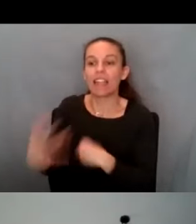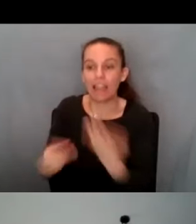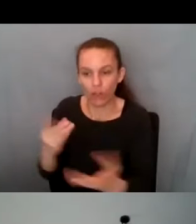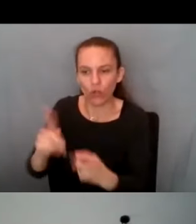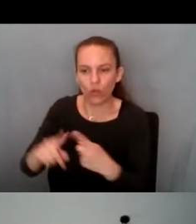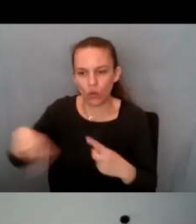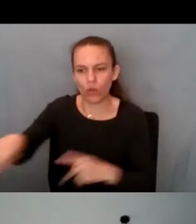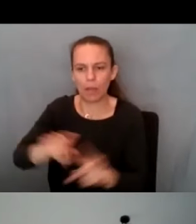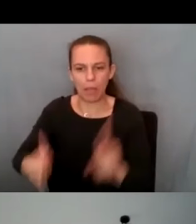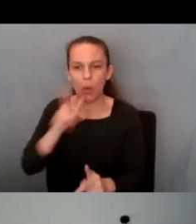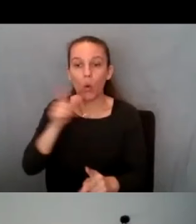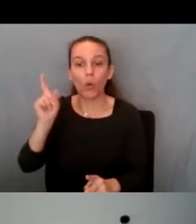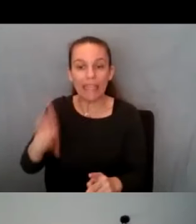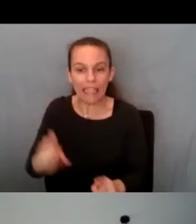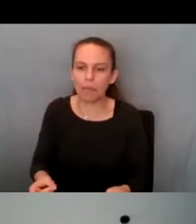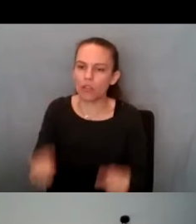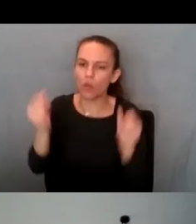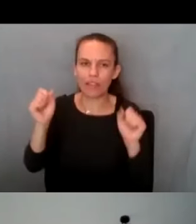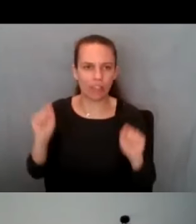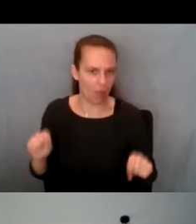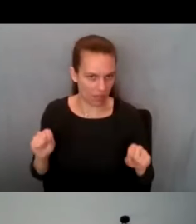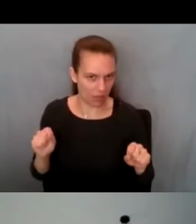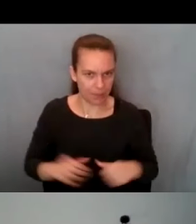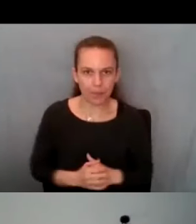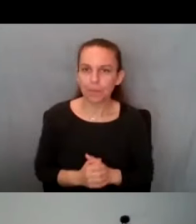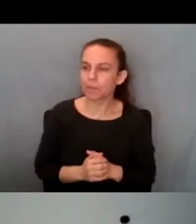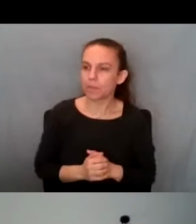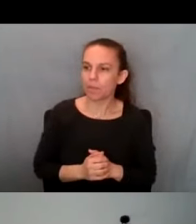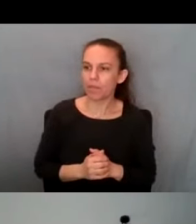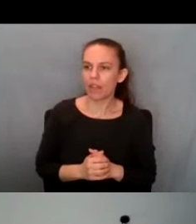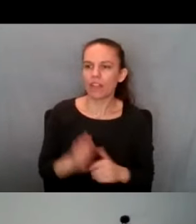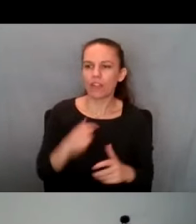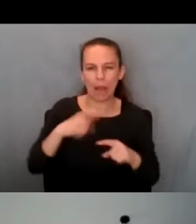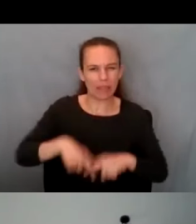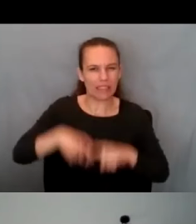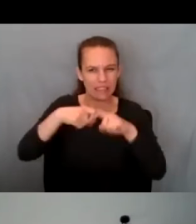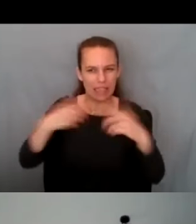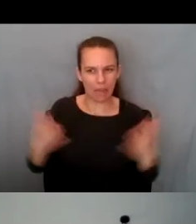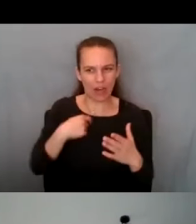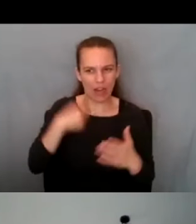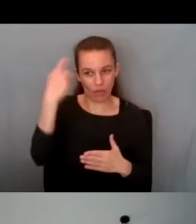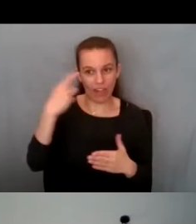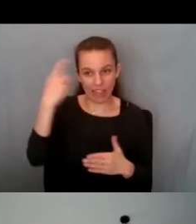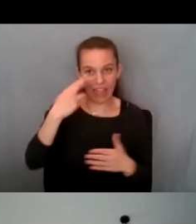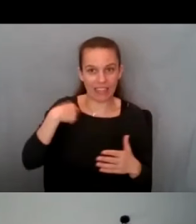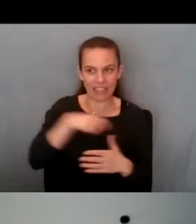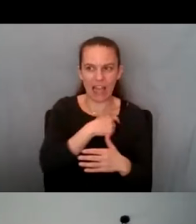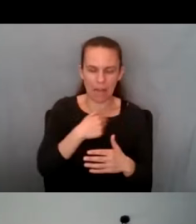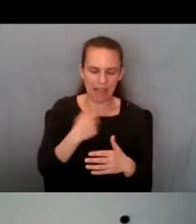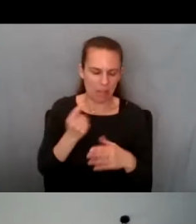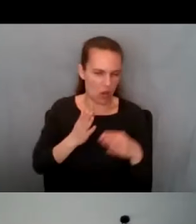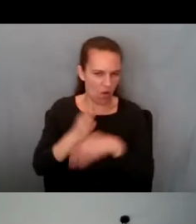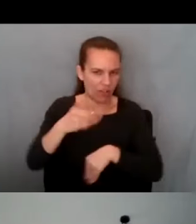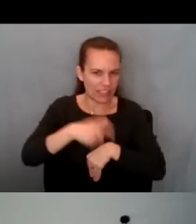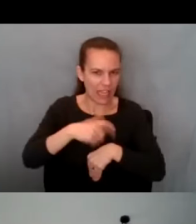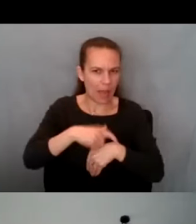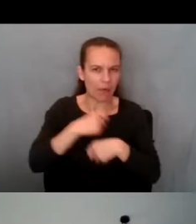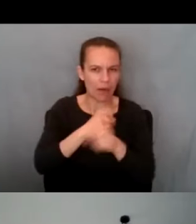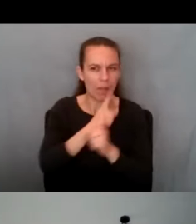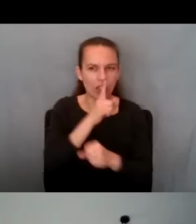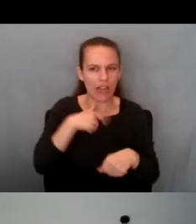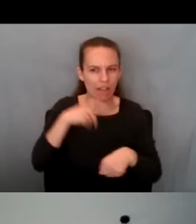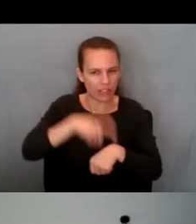need them as quickly as possible. So let me stop here, realizing that we are a bit over time and wanting to leave some